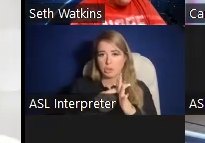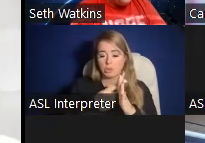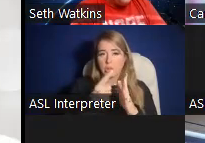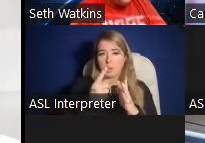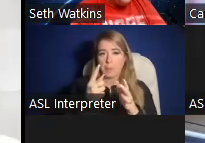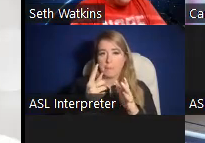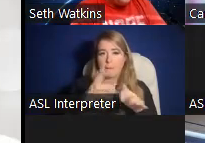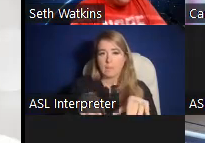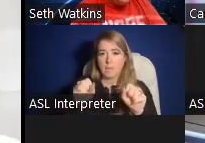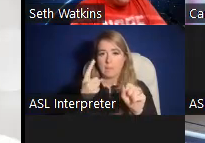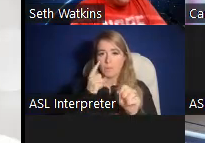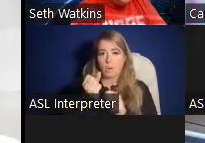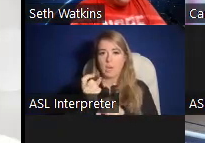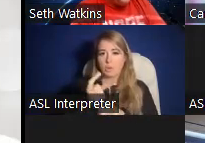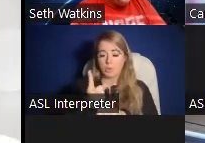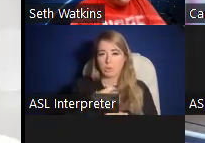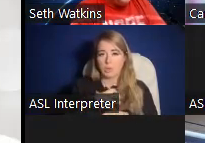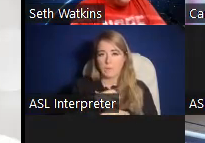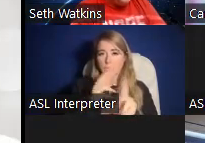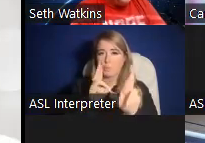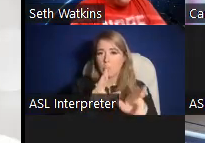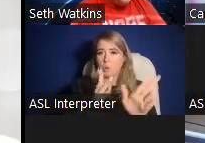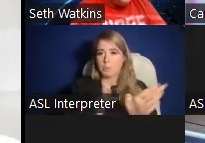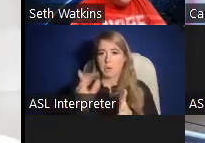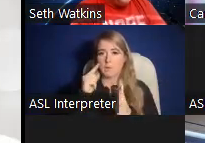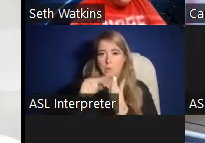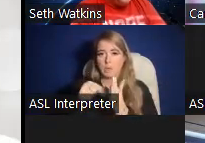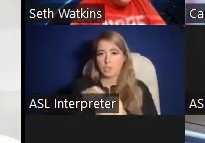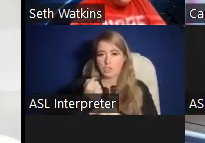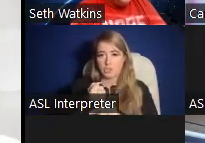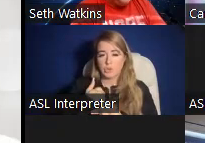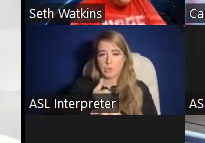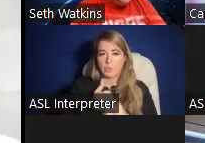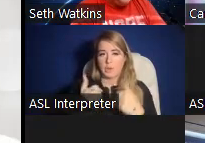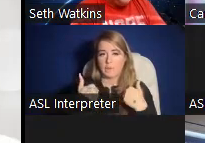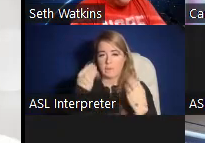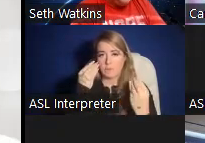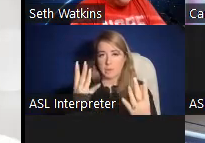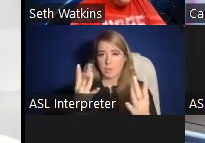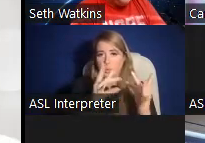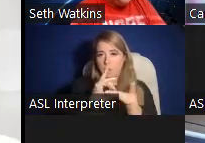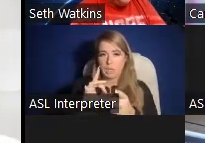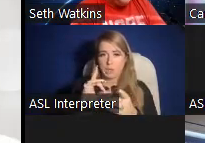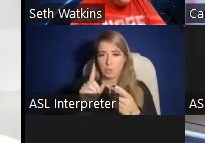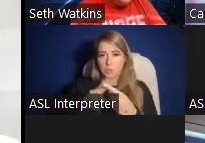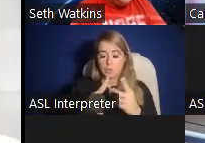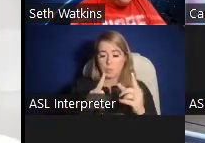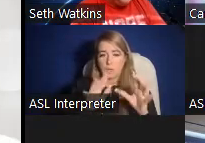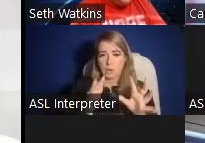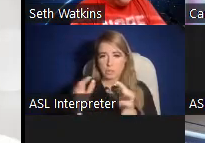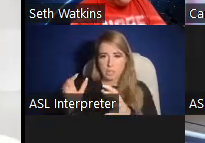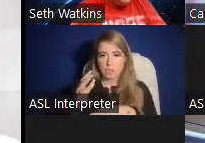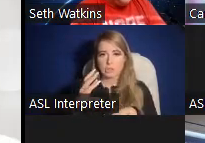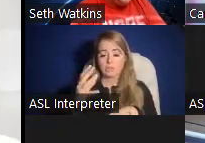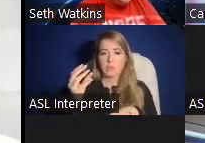the annual grievance report that was prepared for this year, there is information about the counts and the categorizations. There